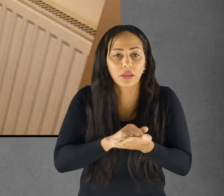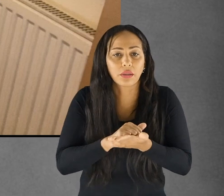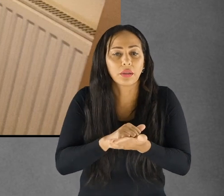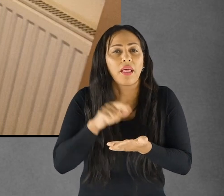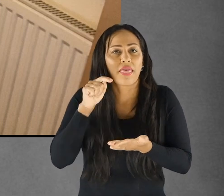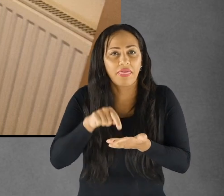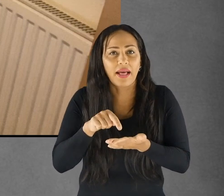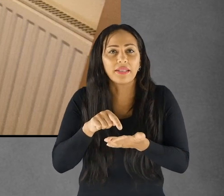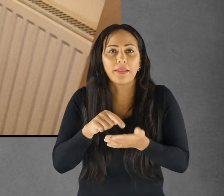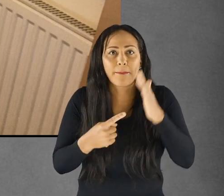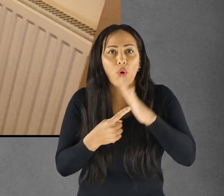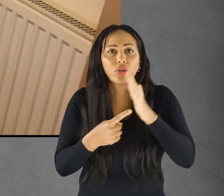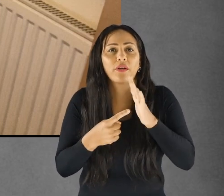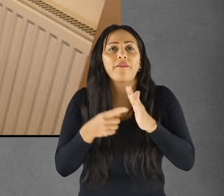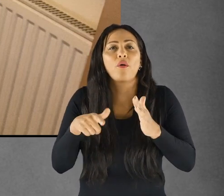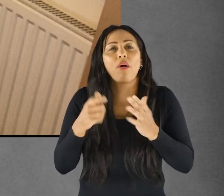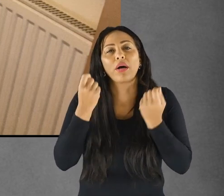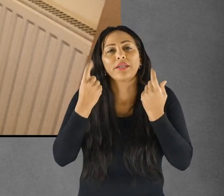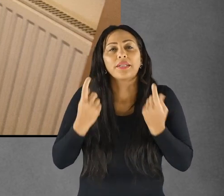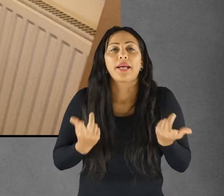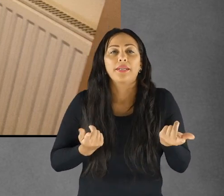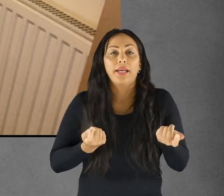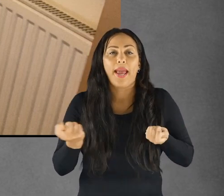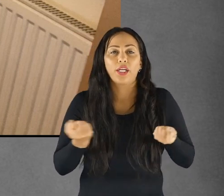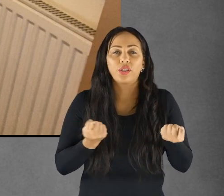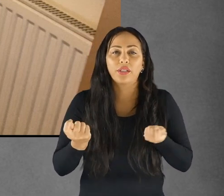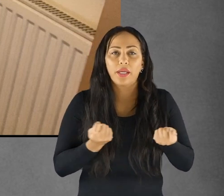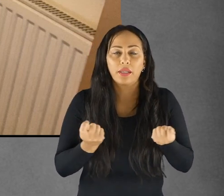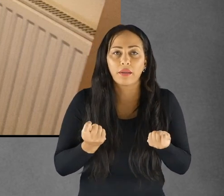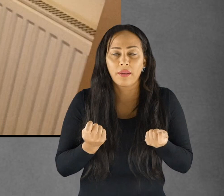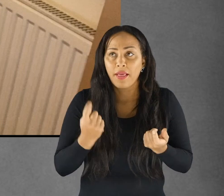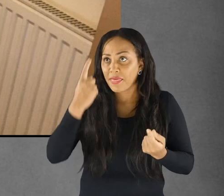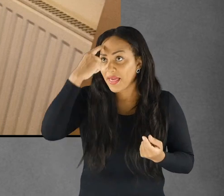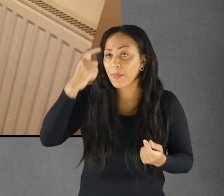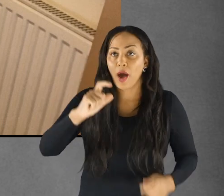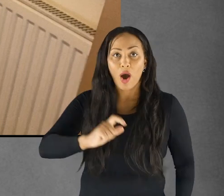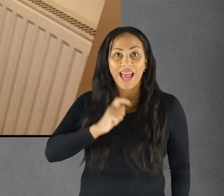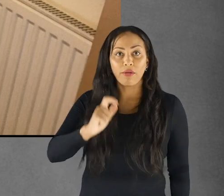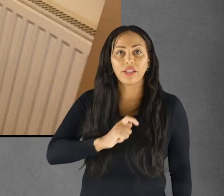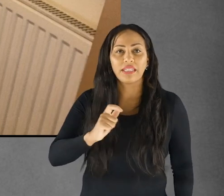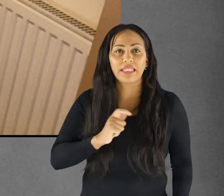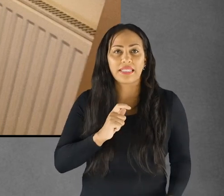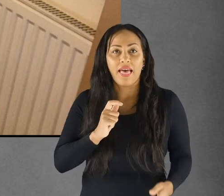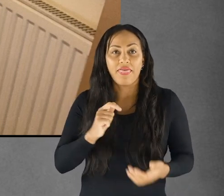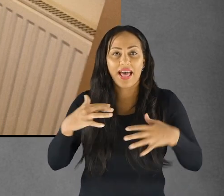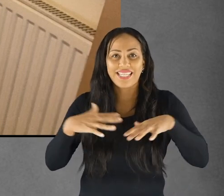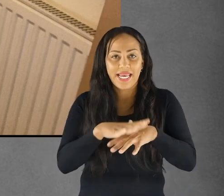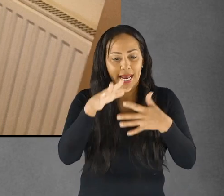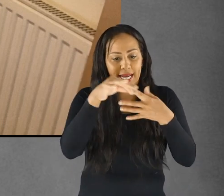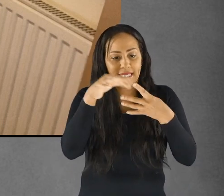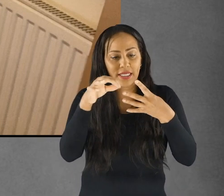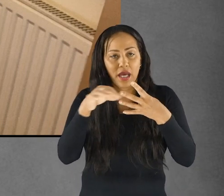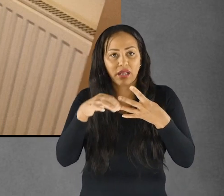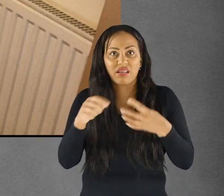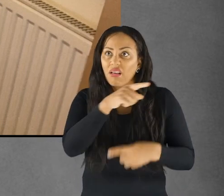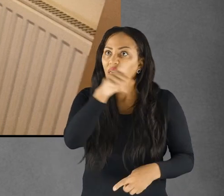idea of unapologetics is an intrinsic part of comprehending agency, especially when we consider that all of